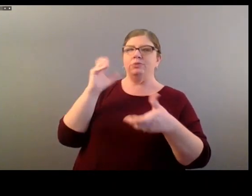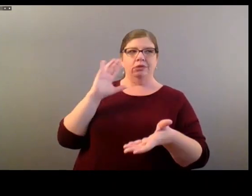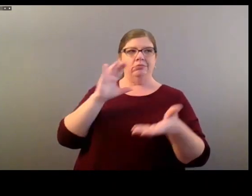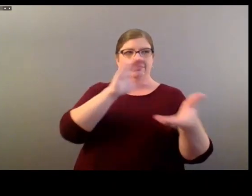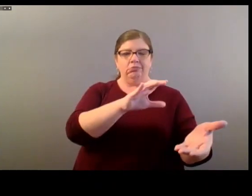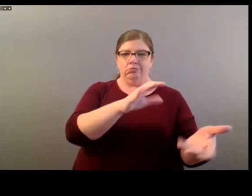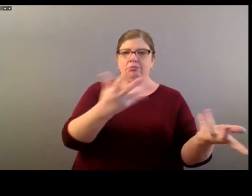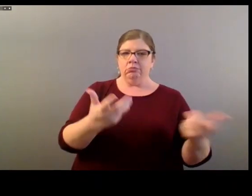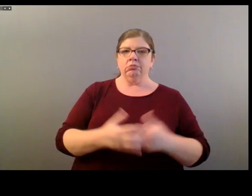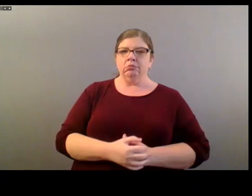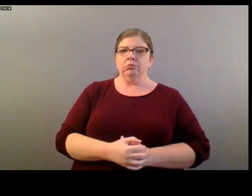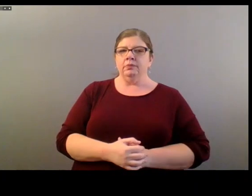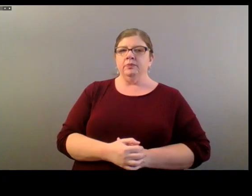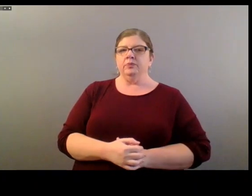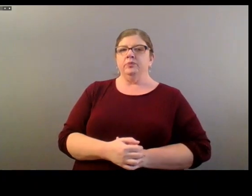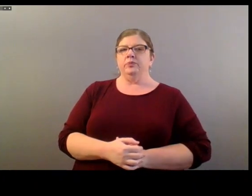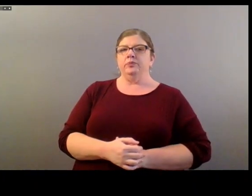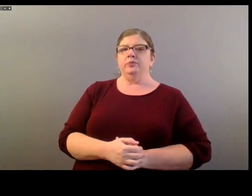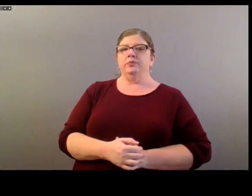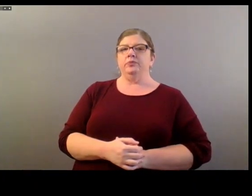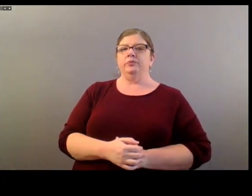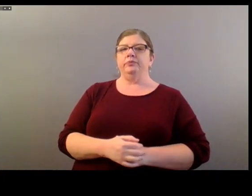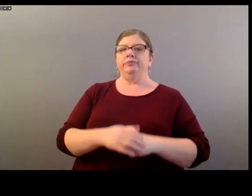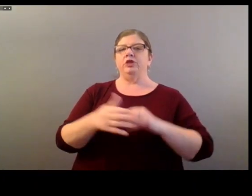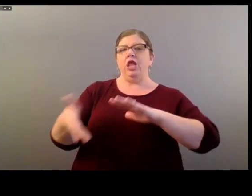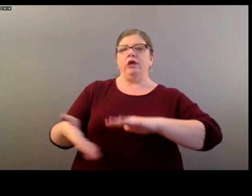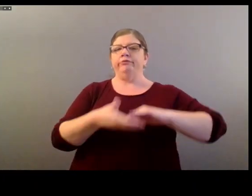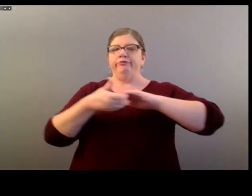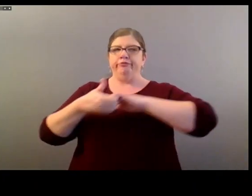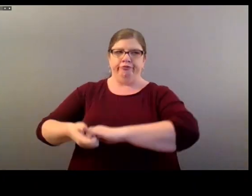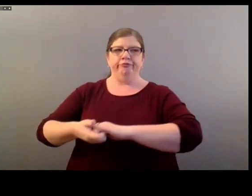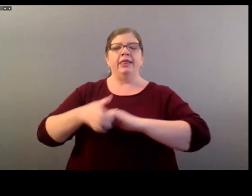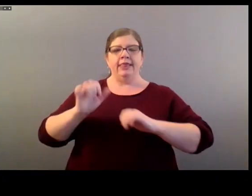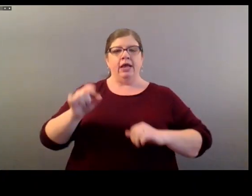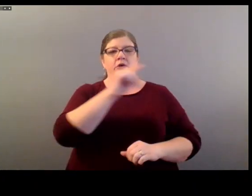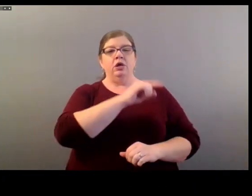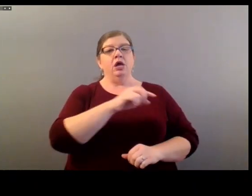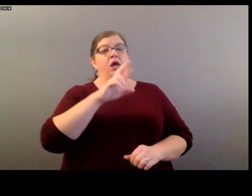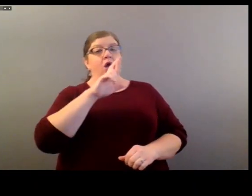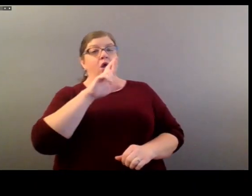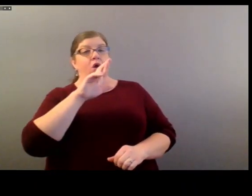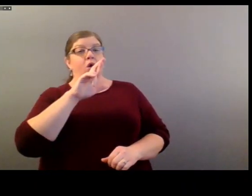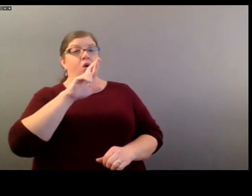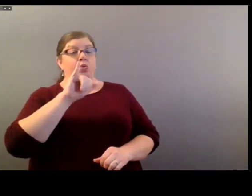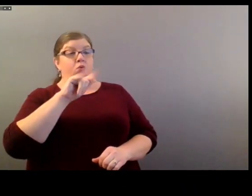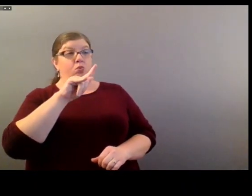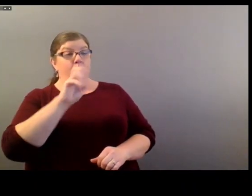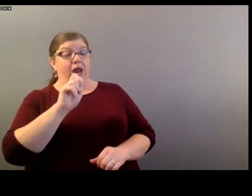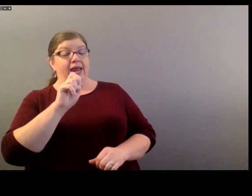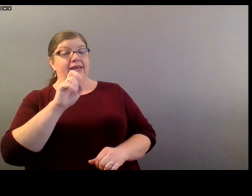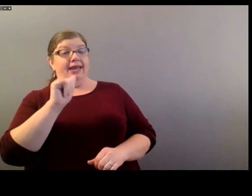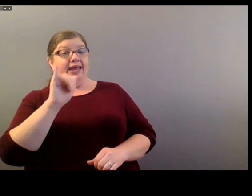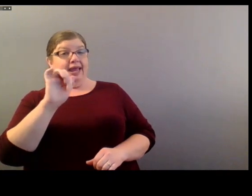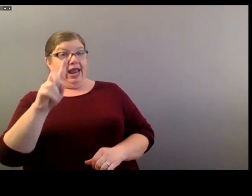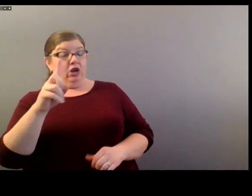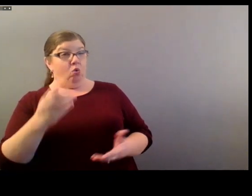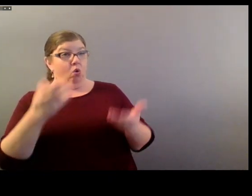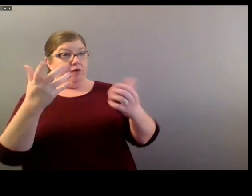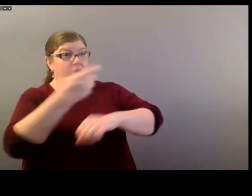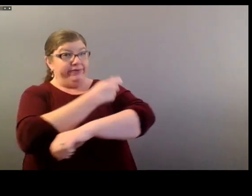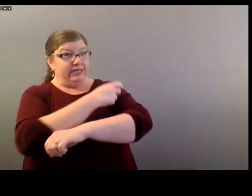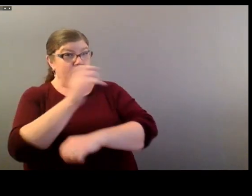pharmacies. Okay, cool. And going off of that, with Rite Aid pharmacies, I know those are beginning to also offer vaccines throughout the